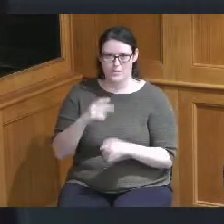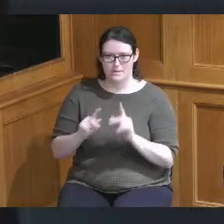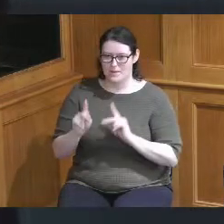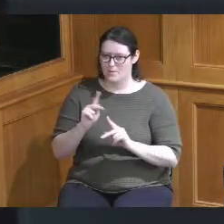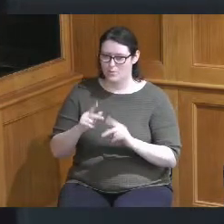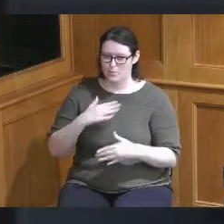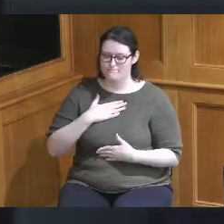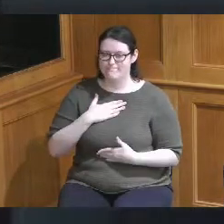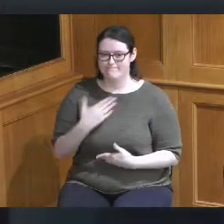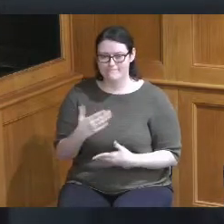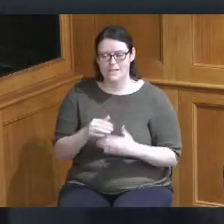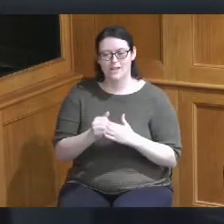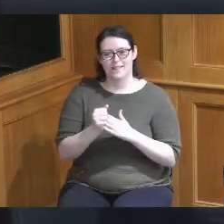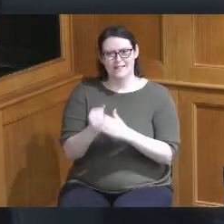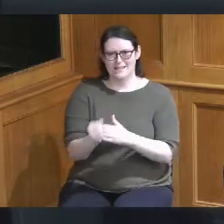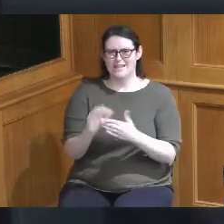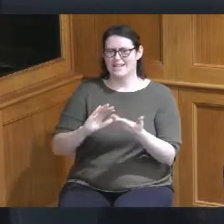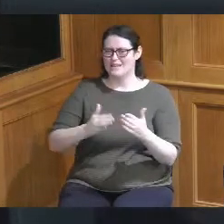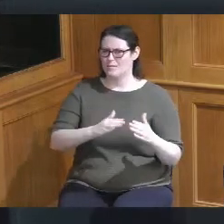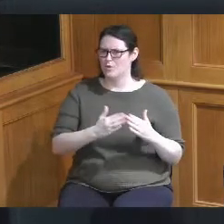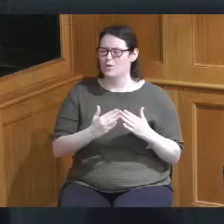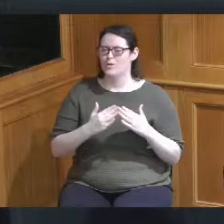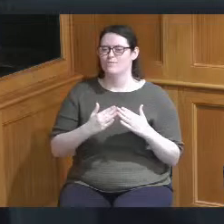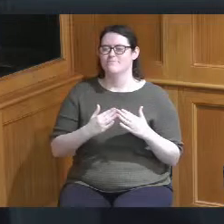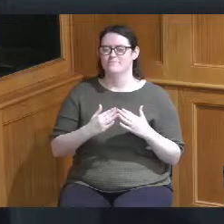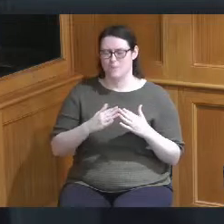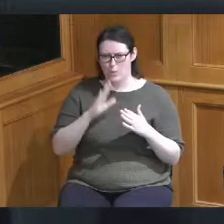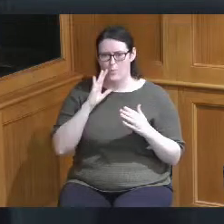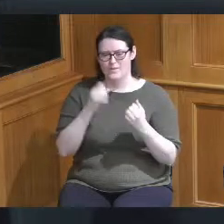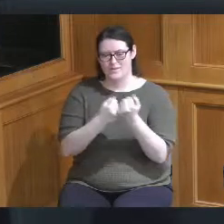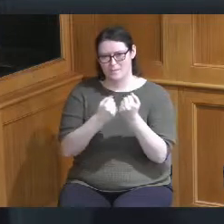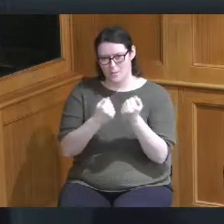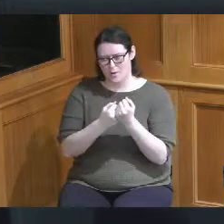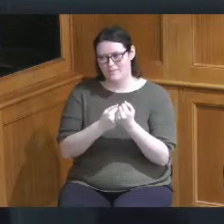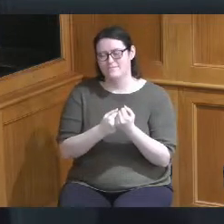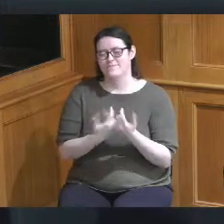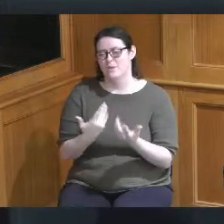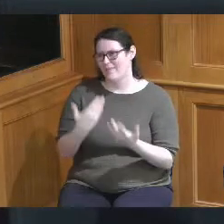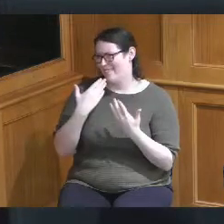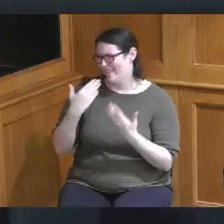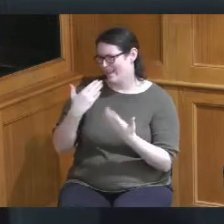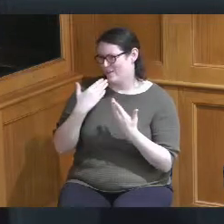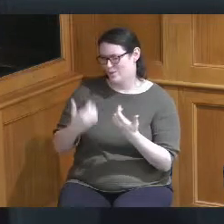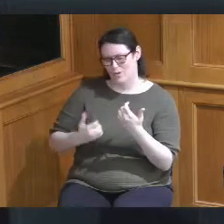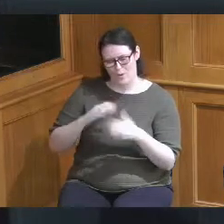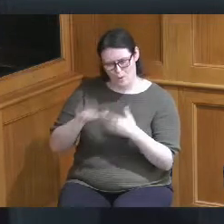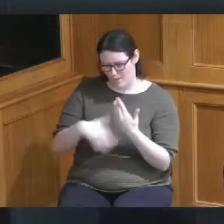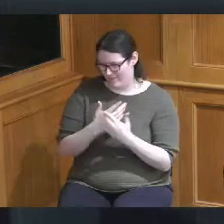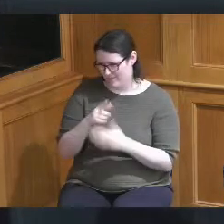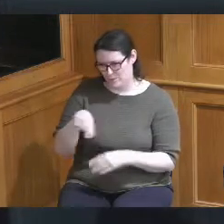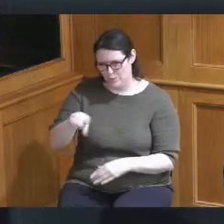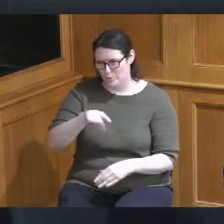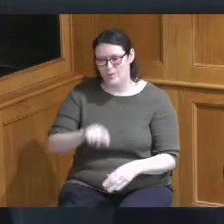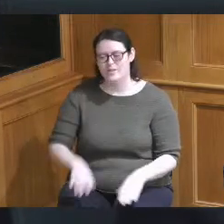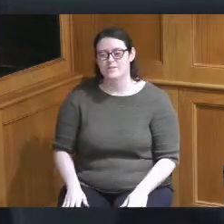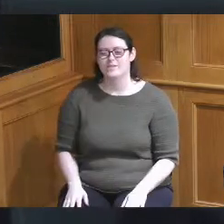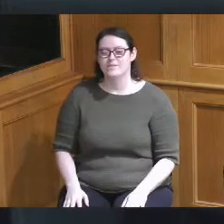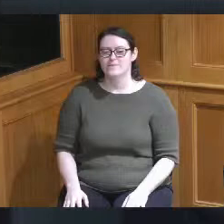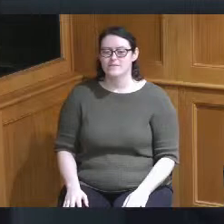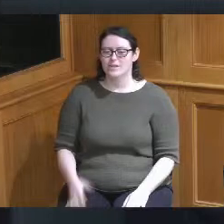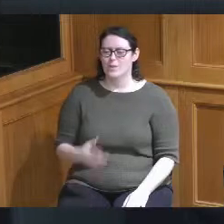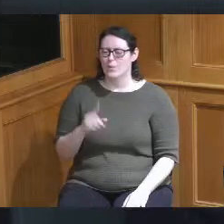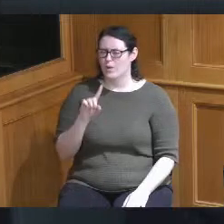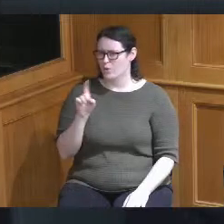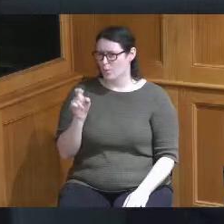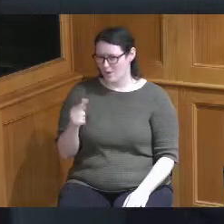individuals who are leaders in this community are willing to serve in this capacity. So big thanks to all of them. A question